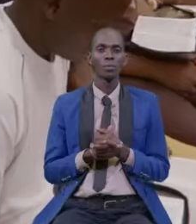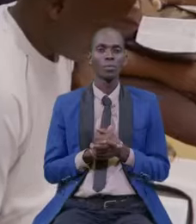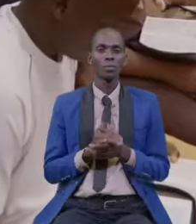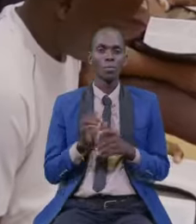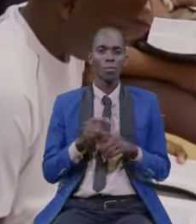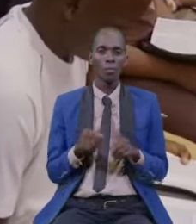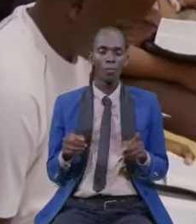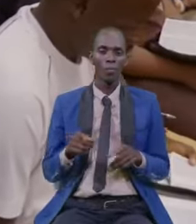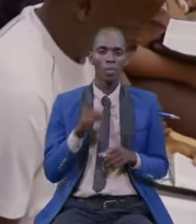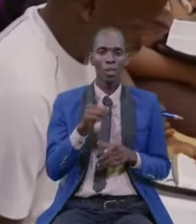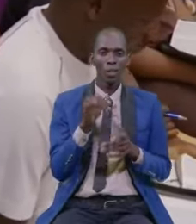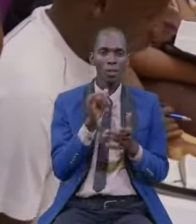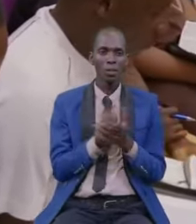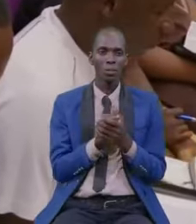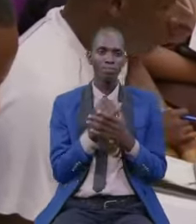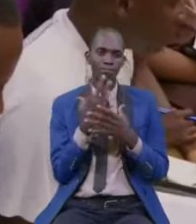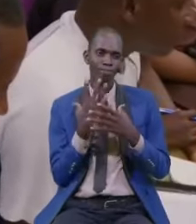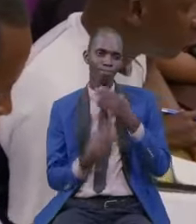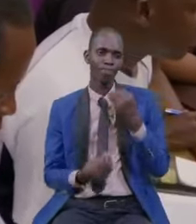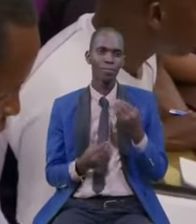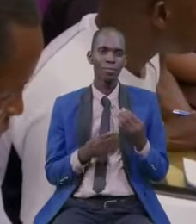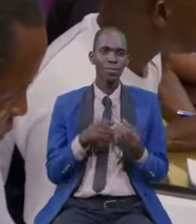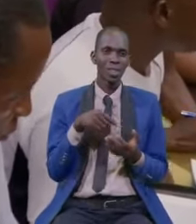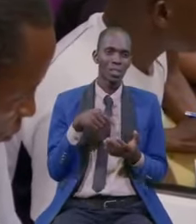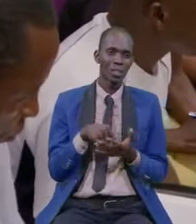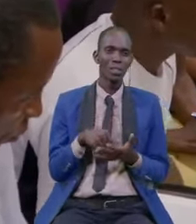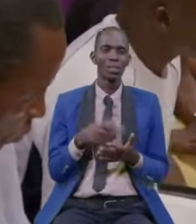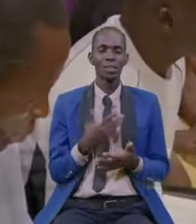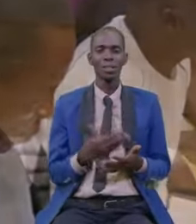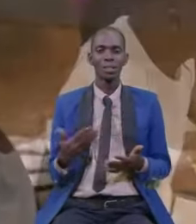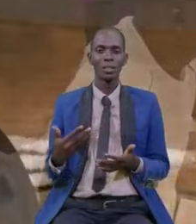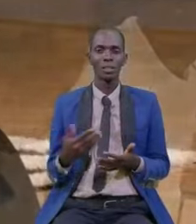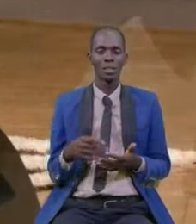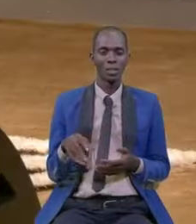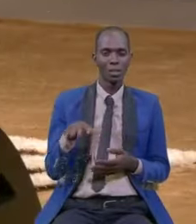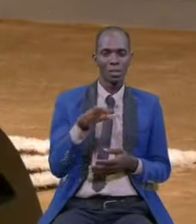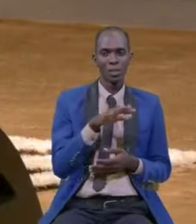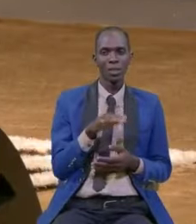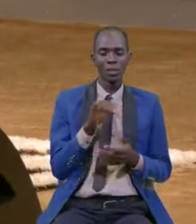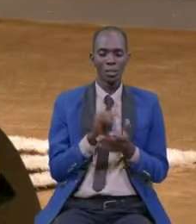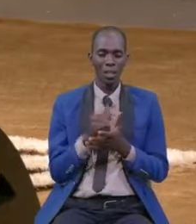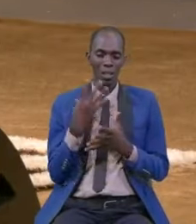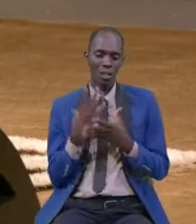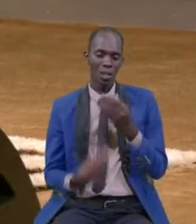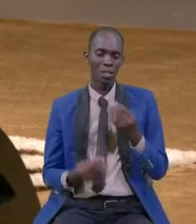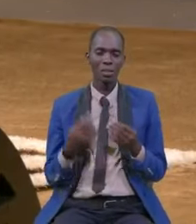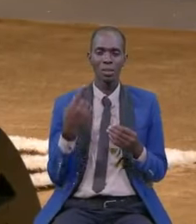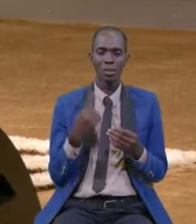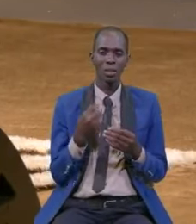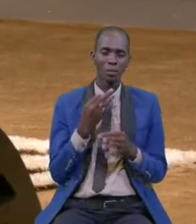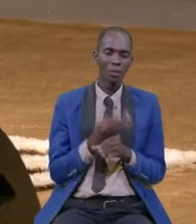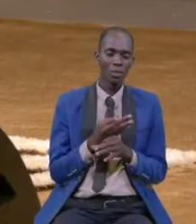that lath these things he that lackes the faith and The